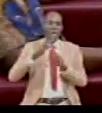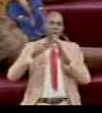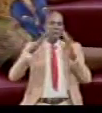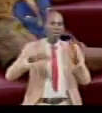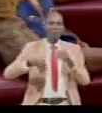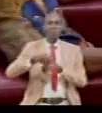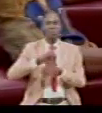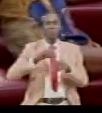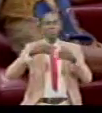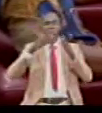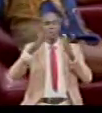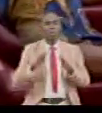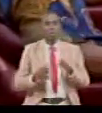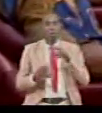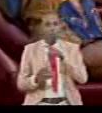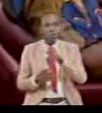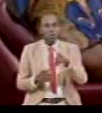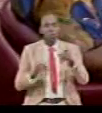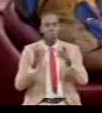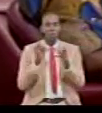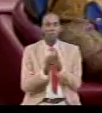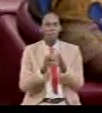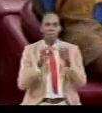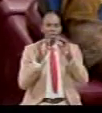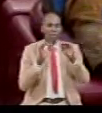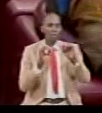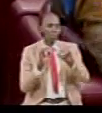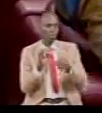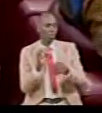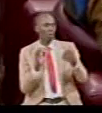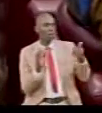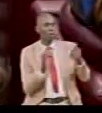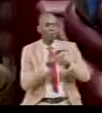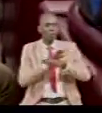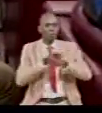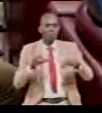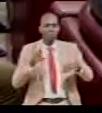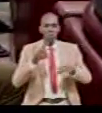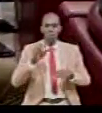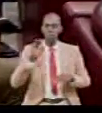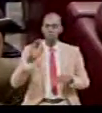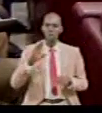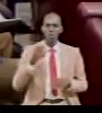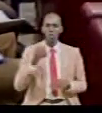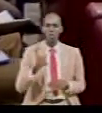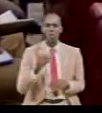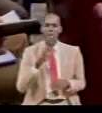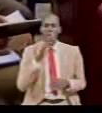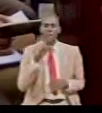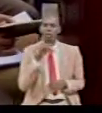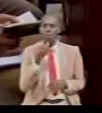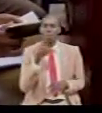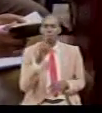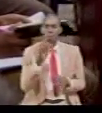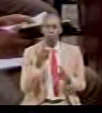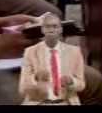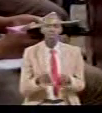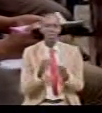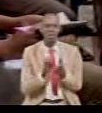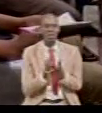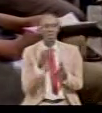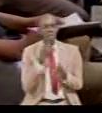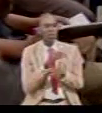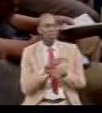teachest others, don't you teach yourself? That the preachest that a man should not steal, dost thou steal?